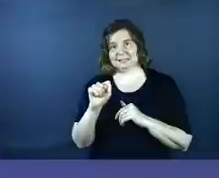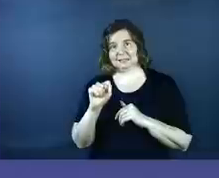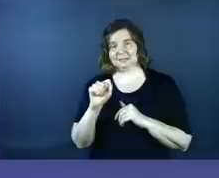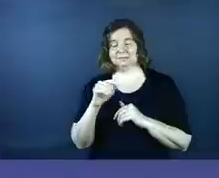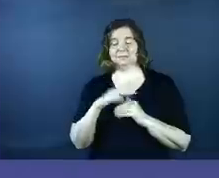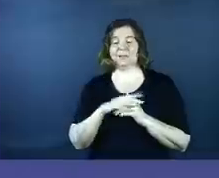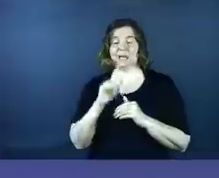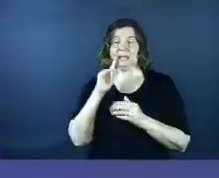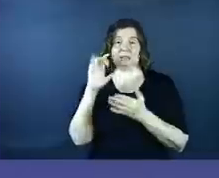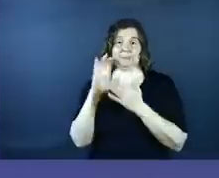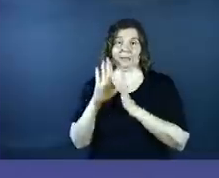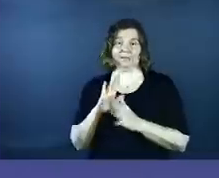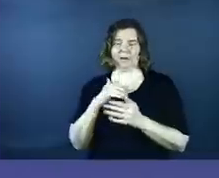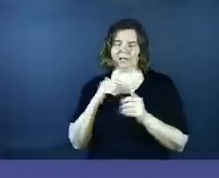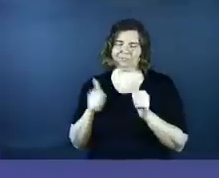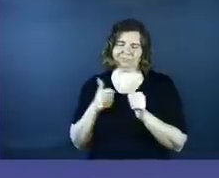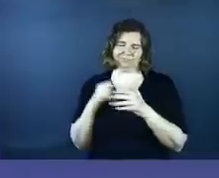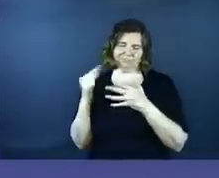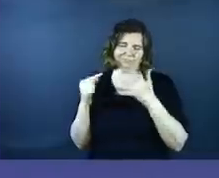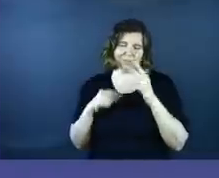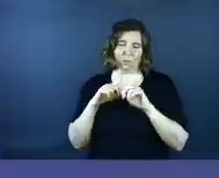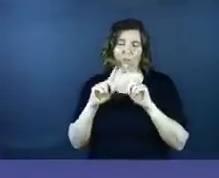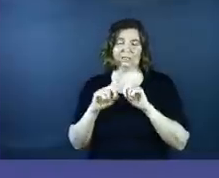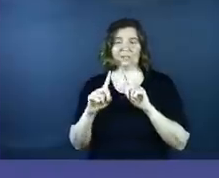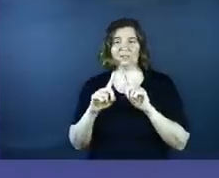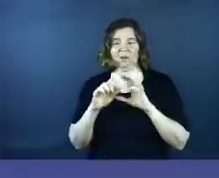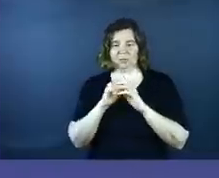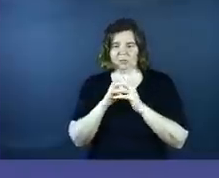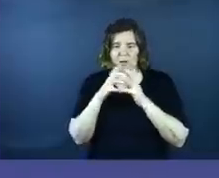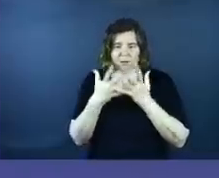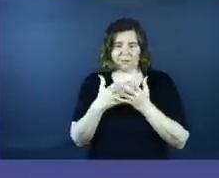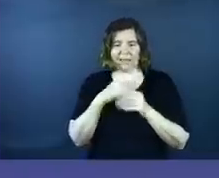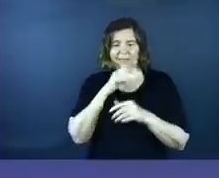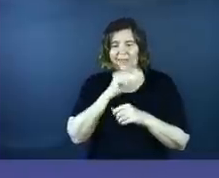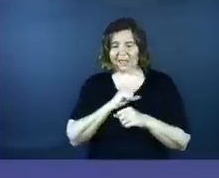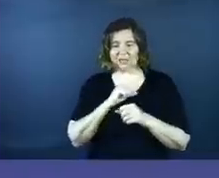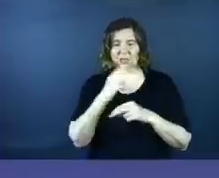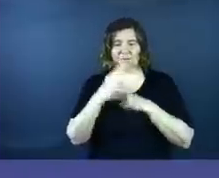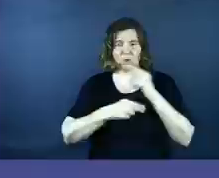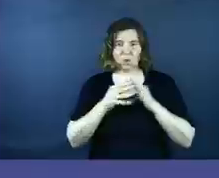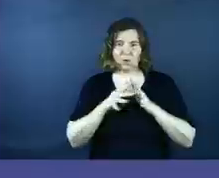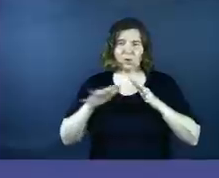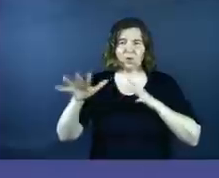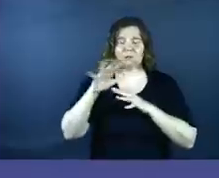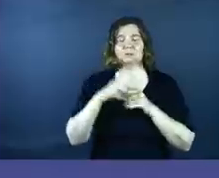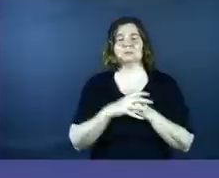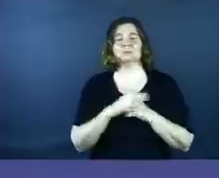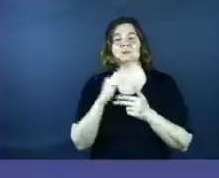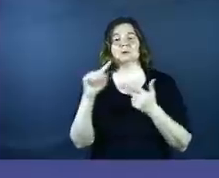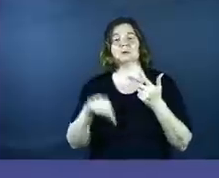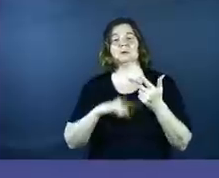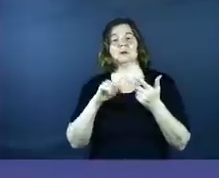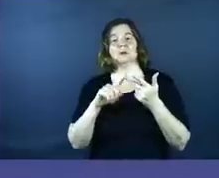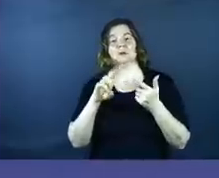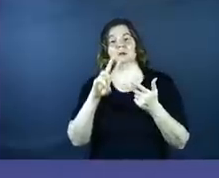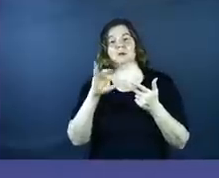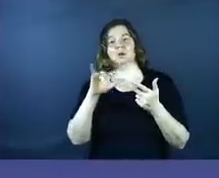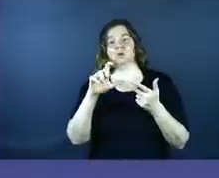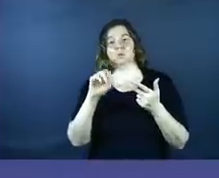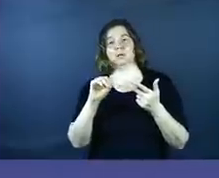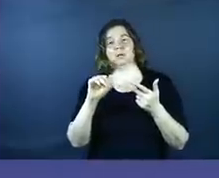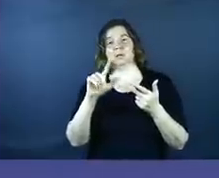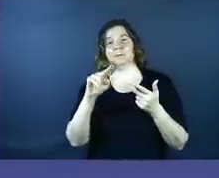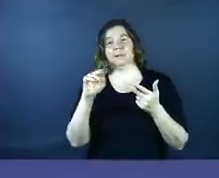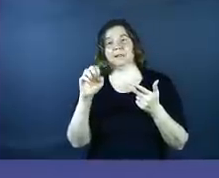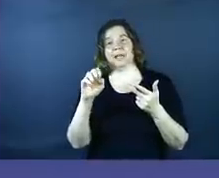and he just goes after all kinds of stuff with cosmology and the age of the universe, stuff like that. William Lane Craig at